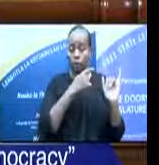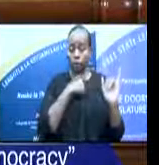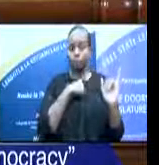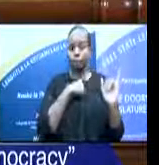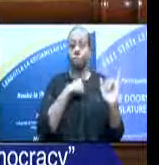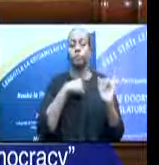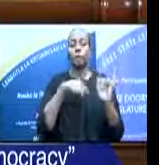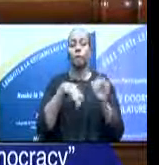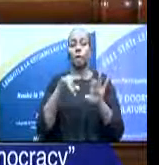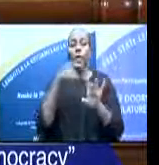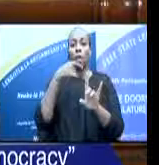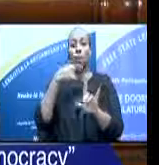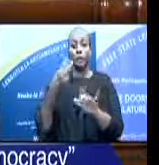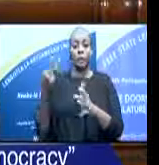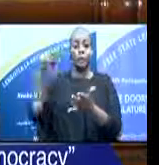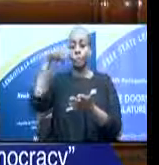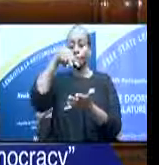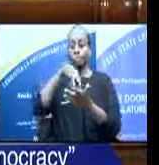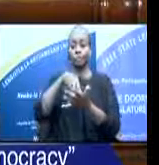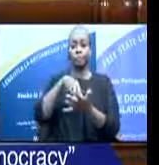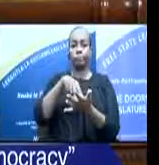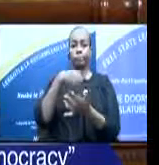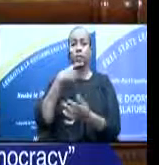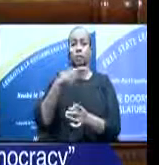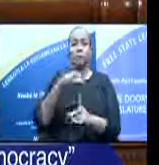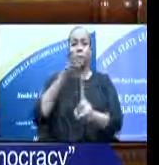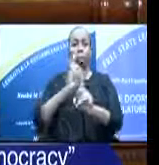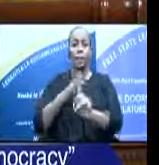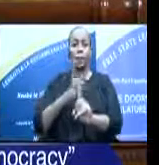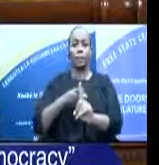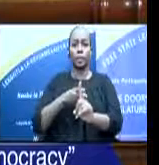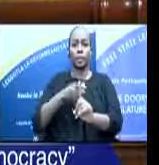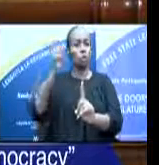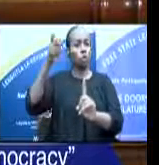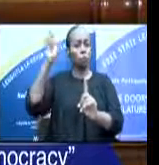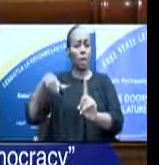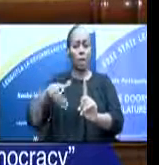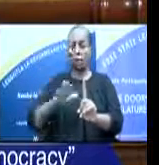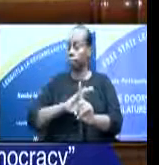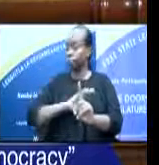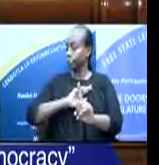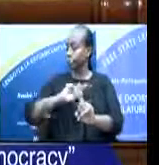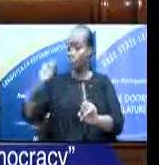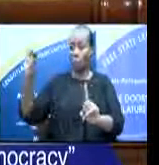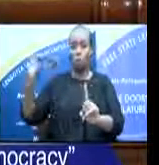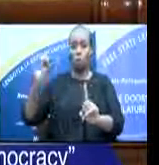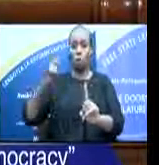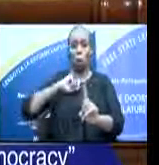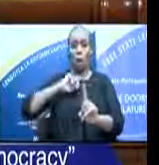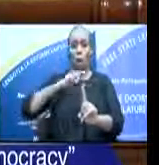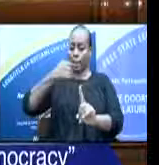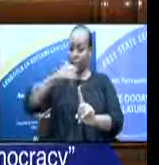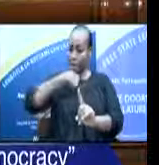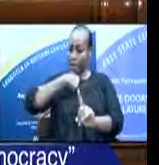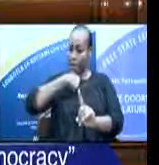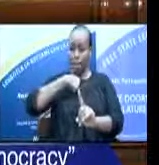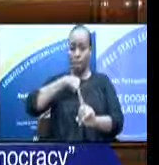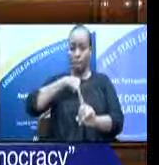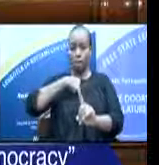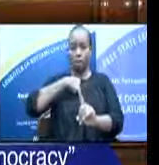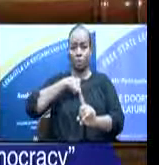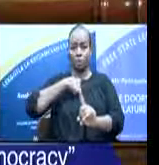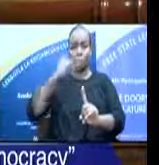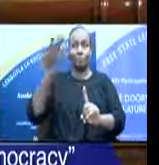finish. You cannot stand up and say point of order to the speaker, because I will not. It's